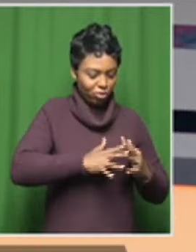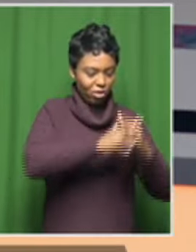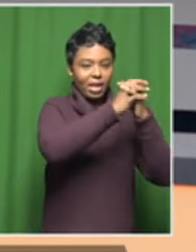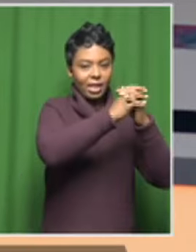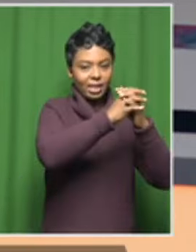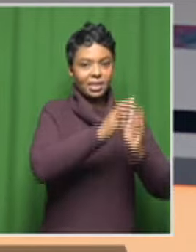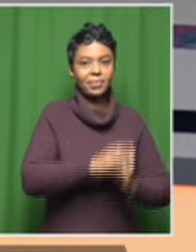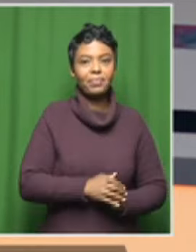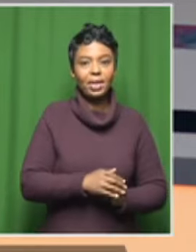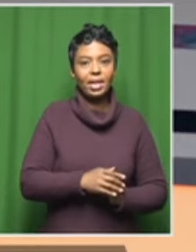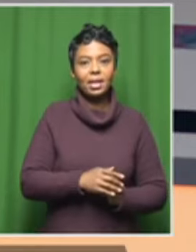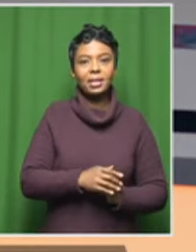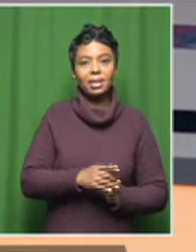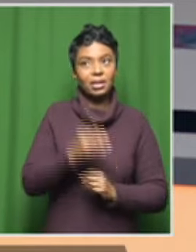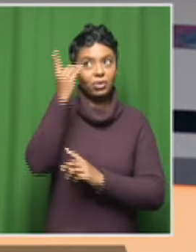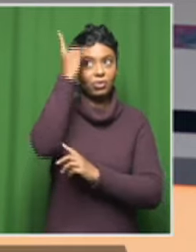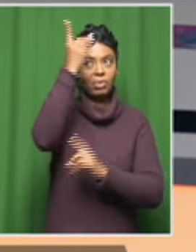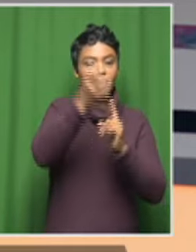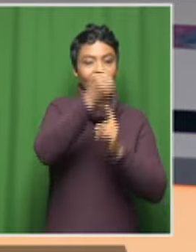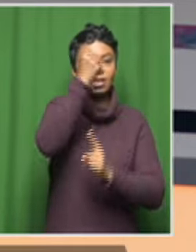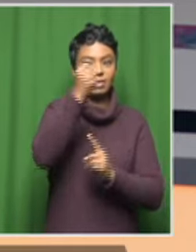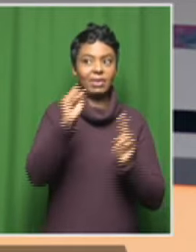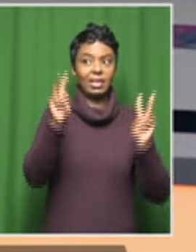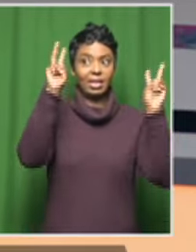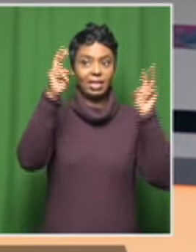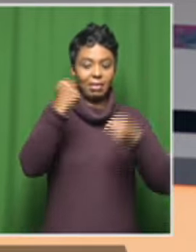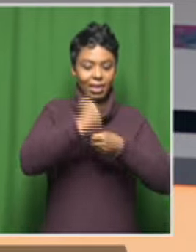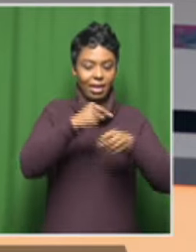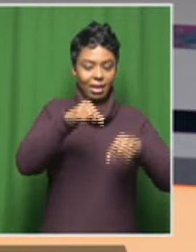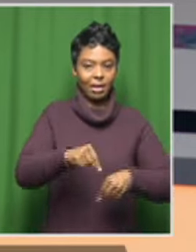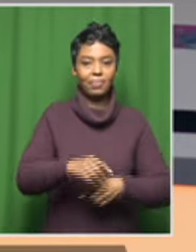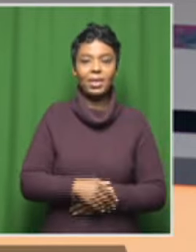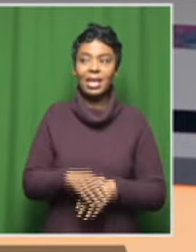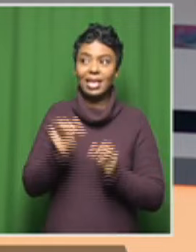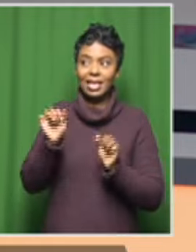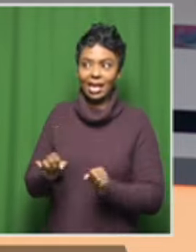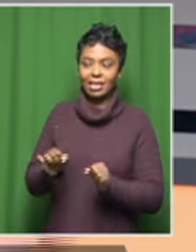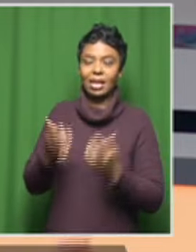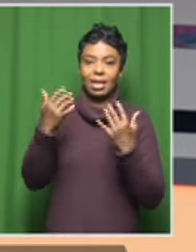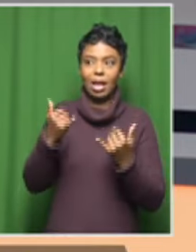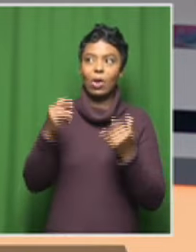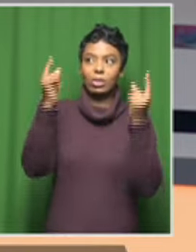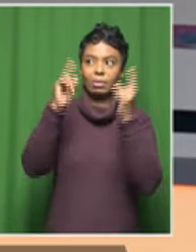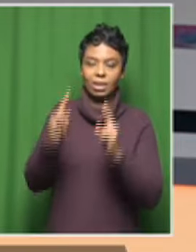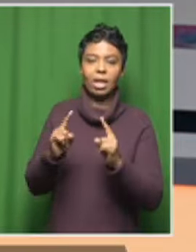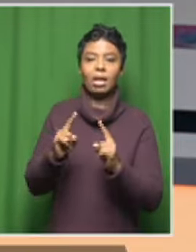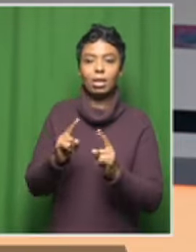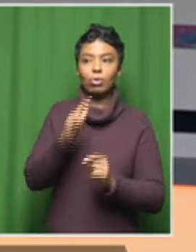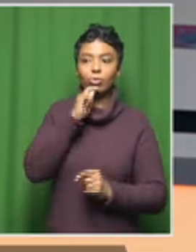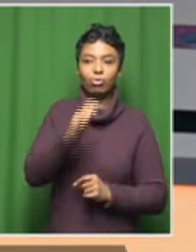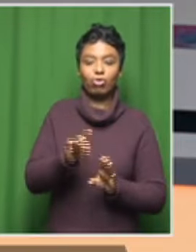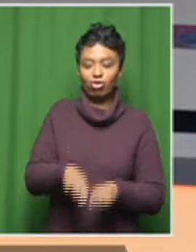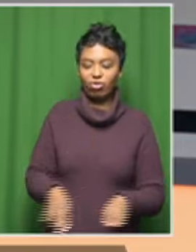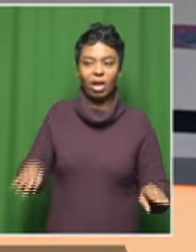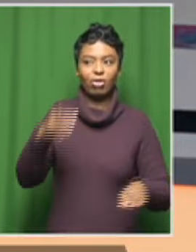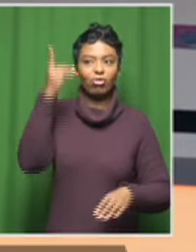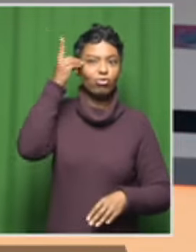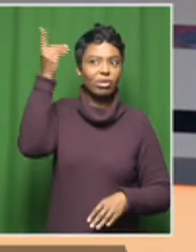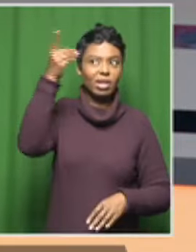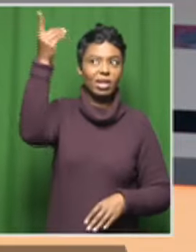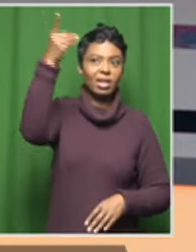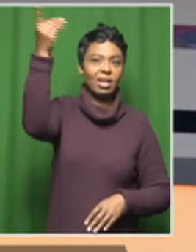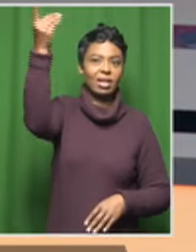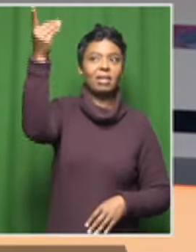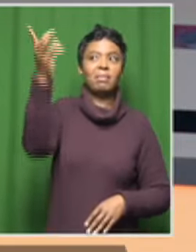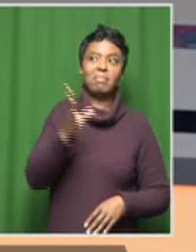this year. And the reality is that, especially as a child, we have dreams. We have many dreams. As adults, we have dreams as